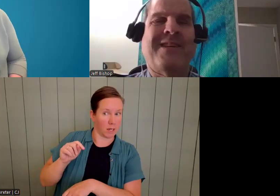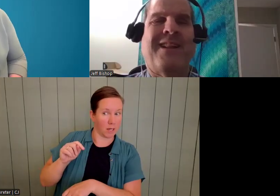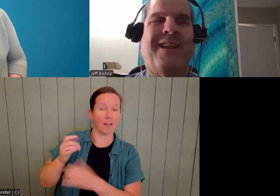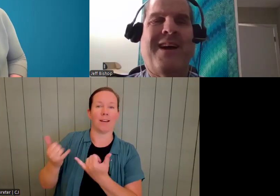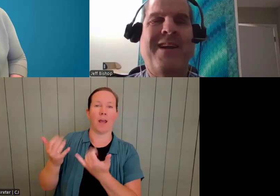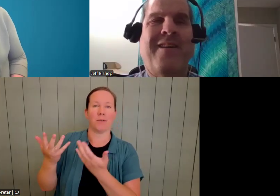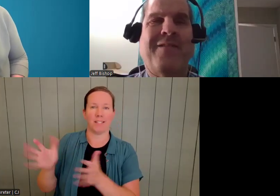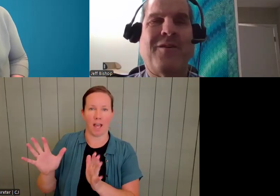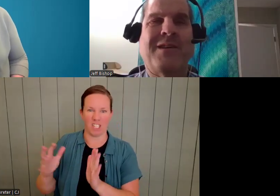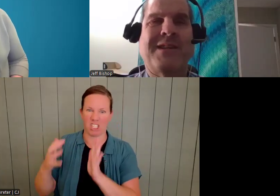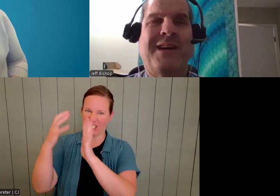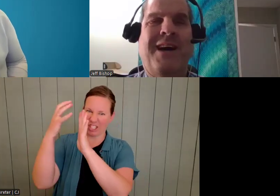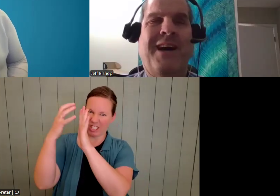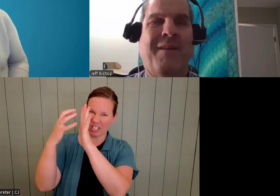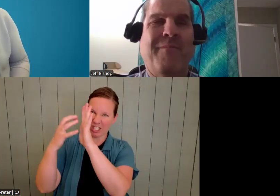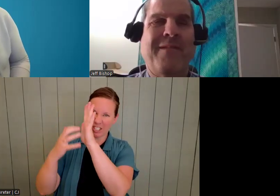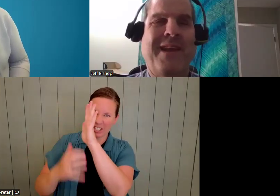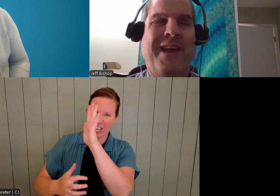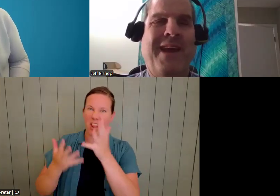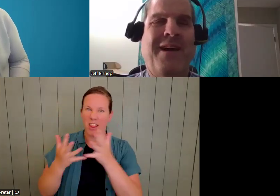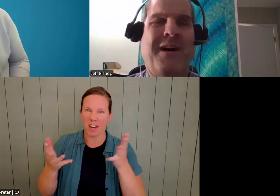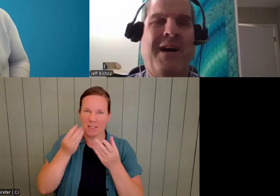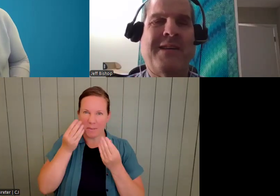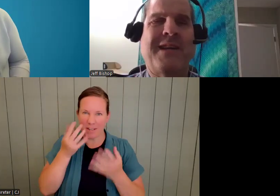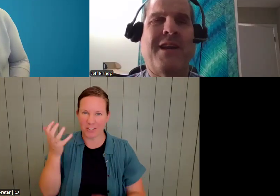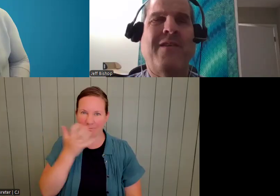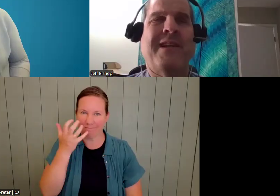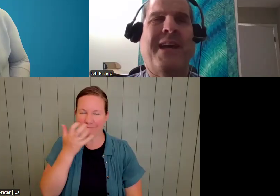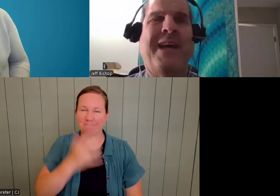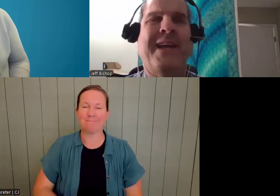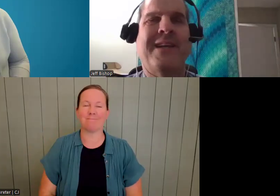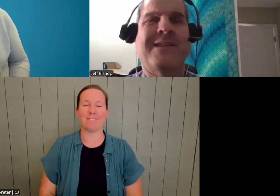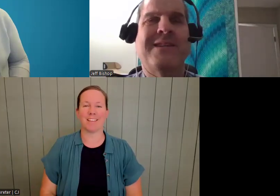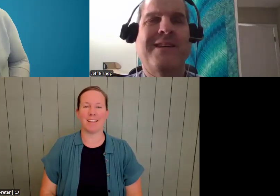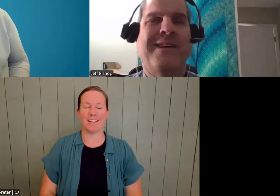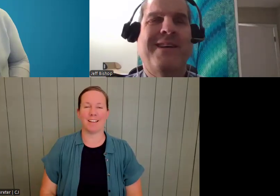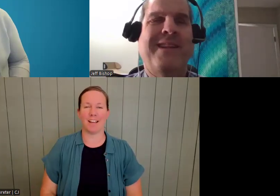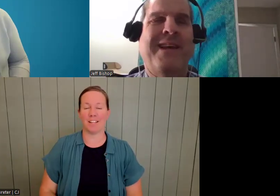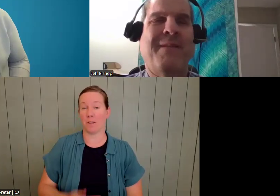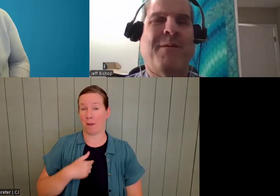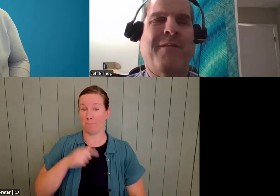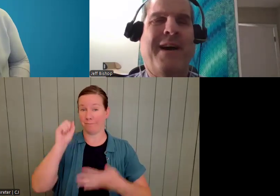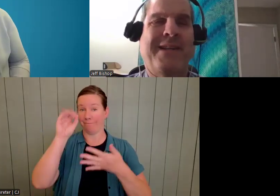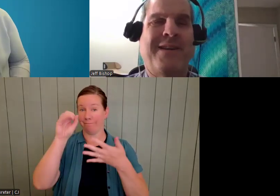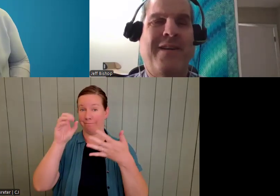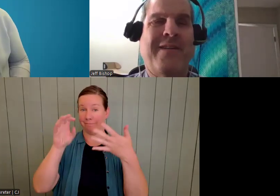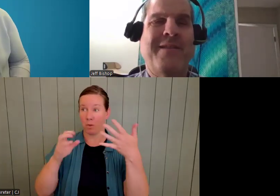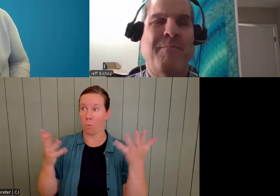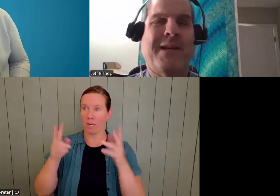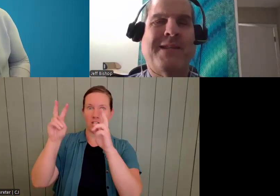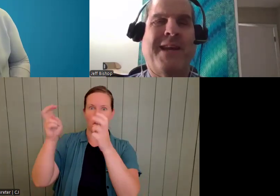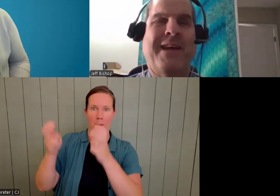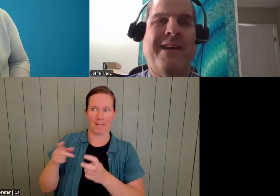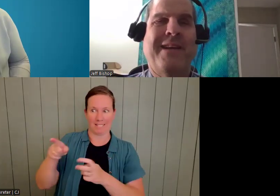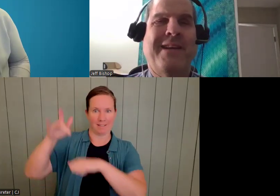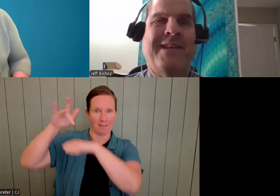there is a lot here, folks. I'm just going to give you the headings that it provides here